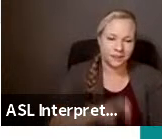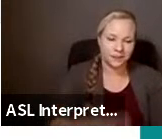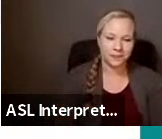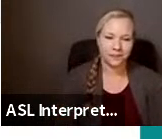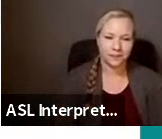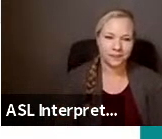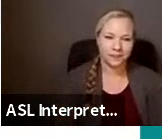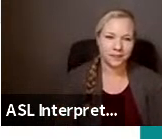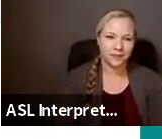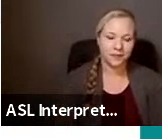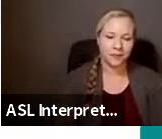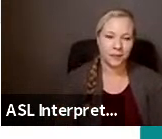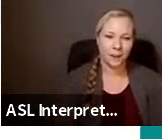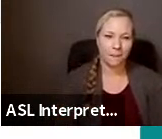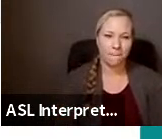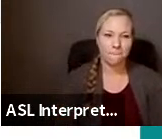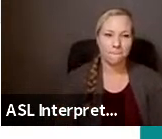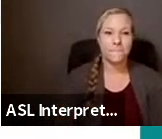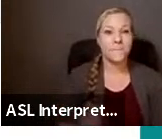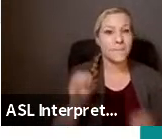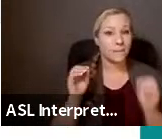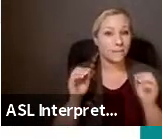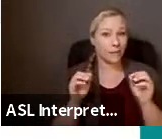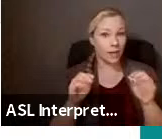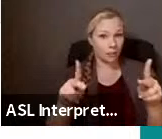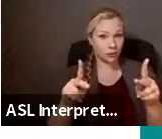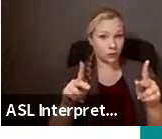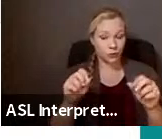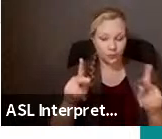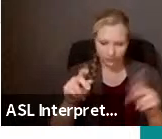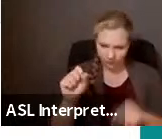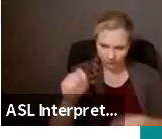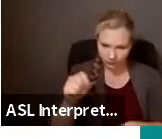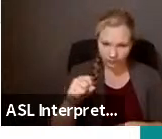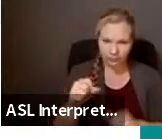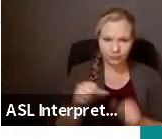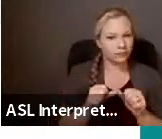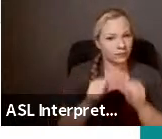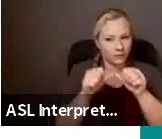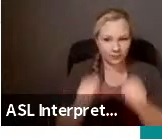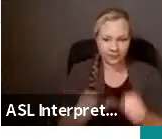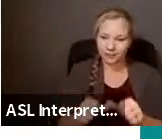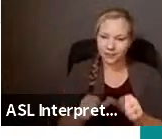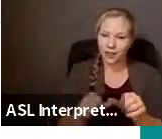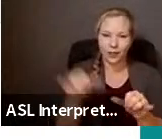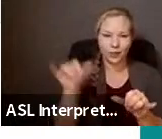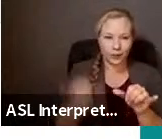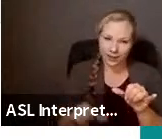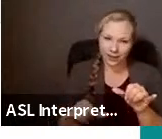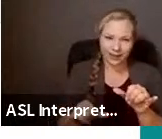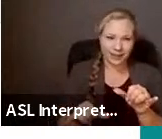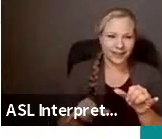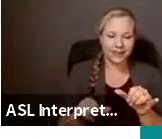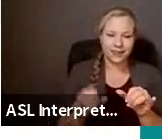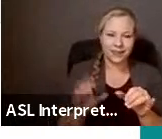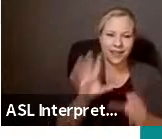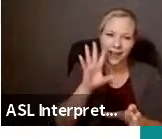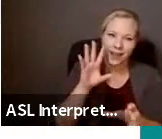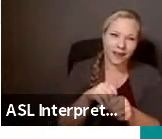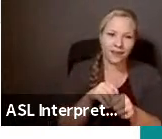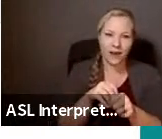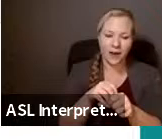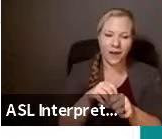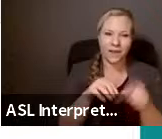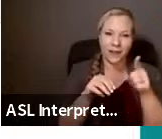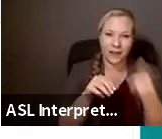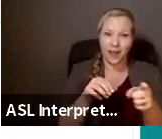So there is opportunities to continue to stay engaged. There is a design options survey that's open. Here's the